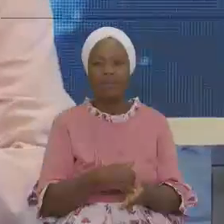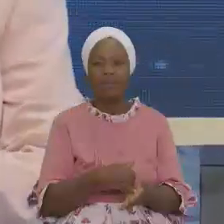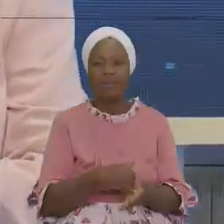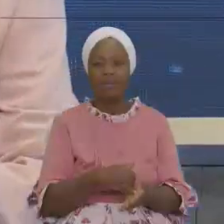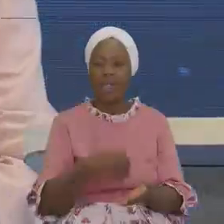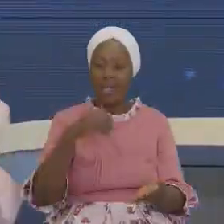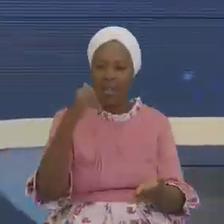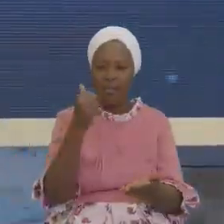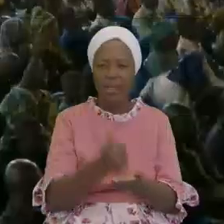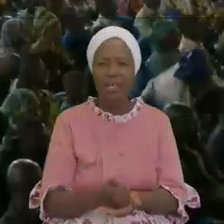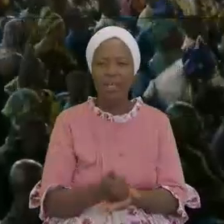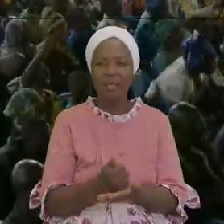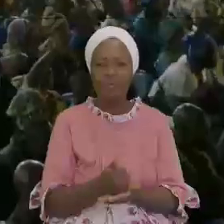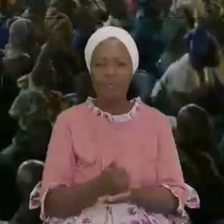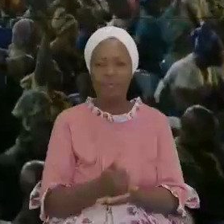Amen.